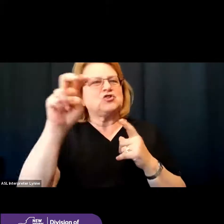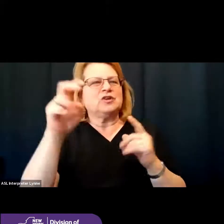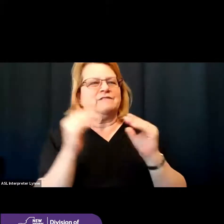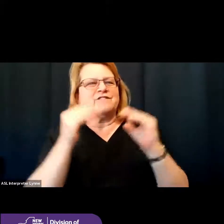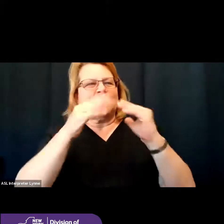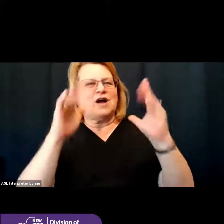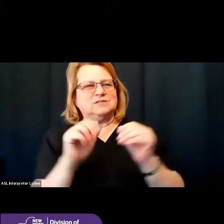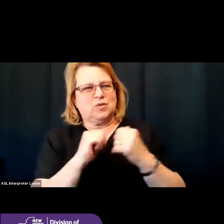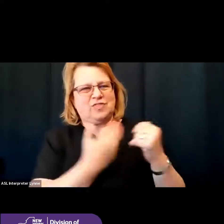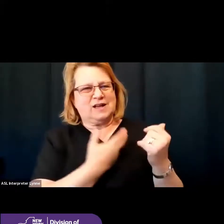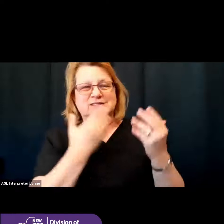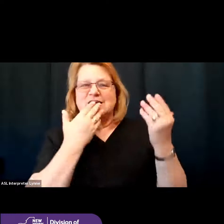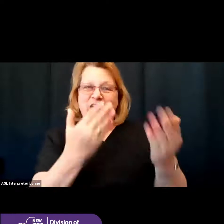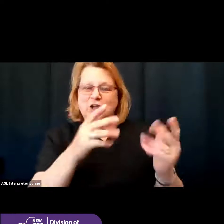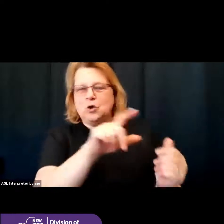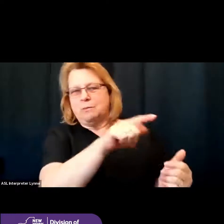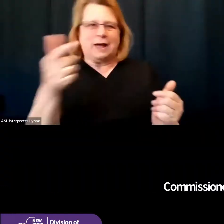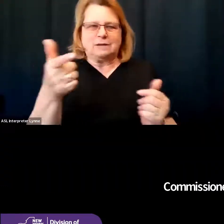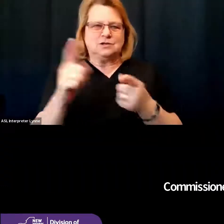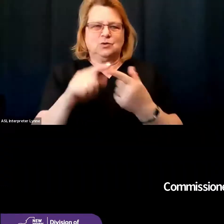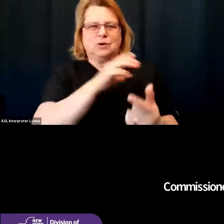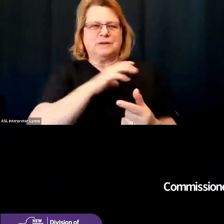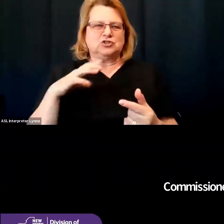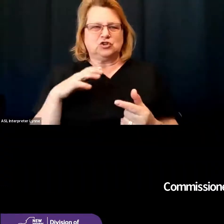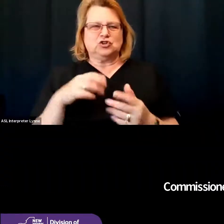you. Back to you, Commissioner.